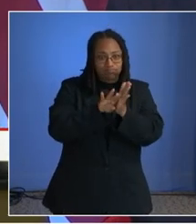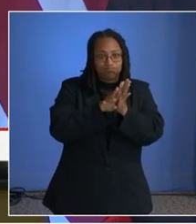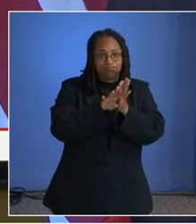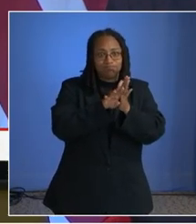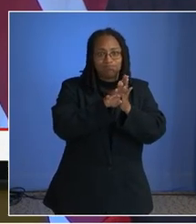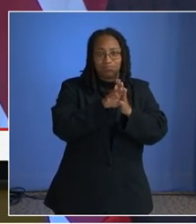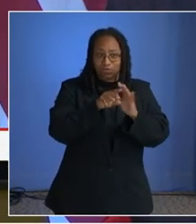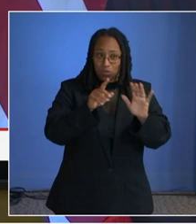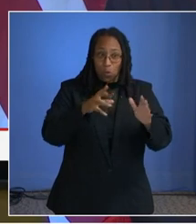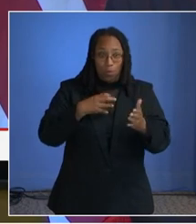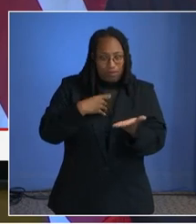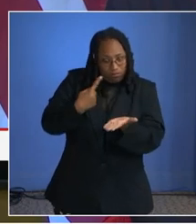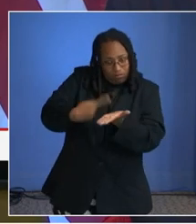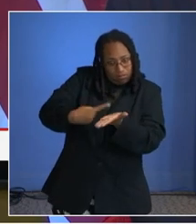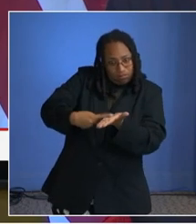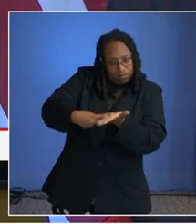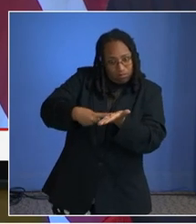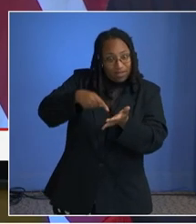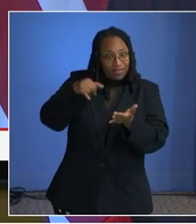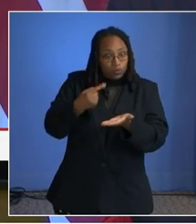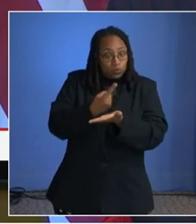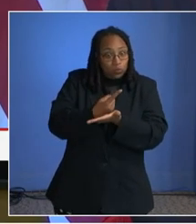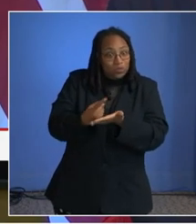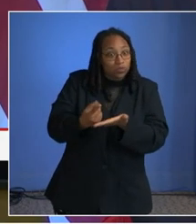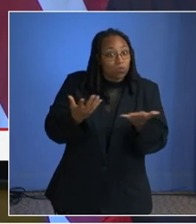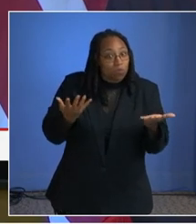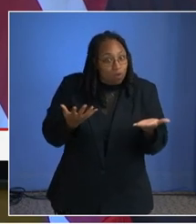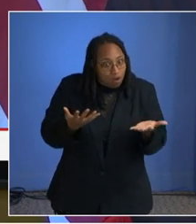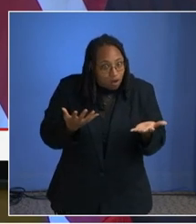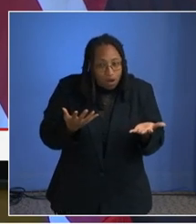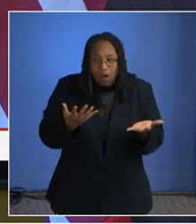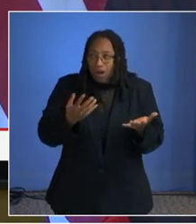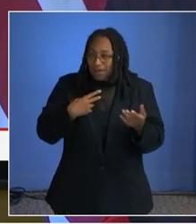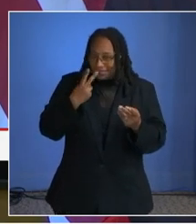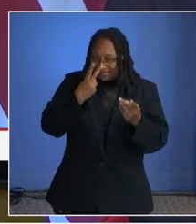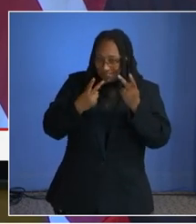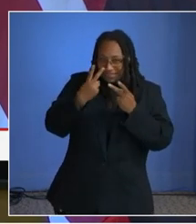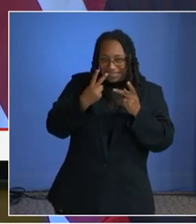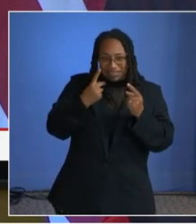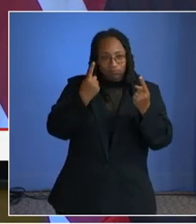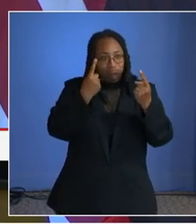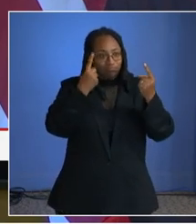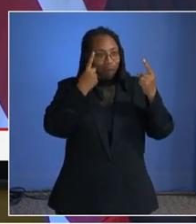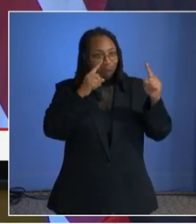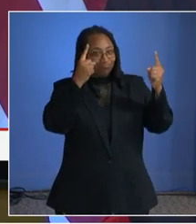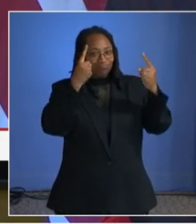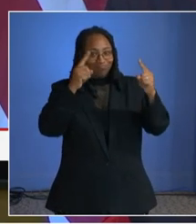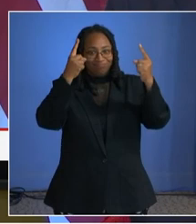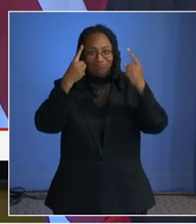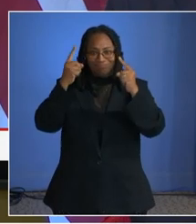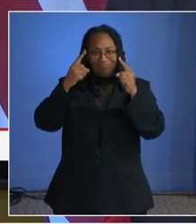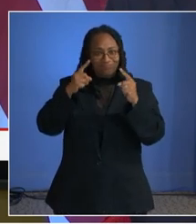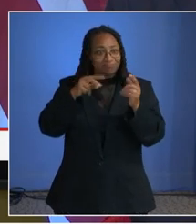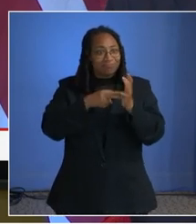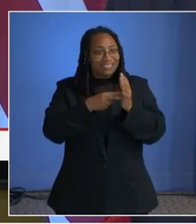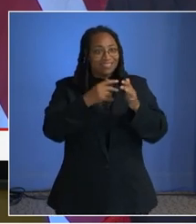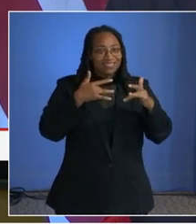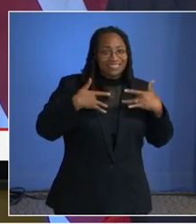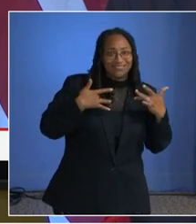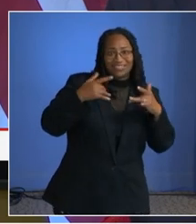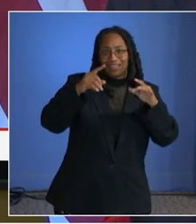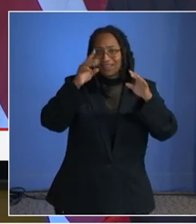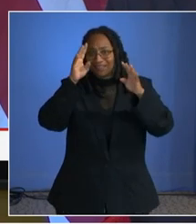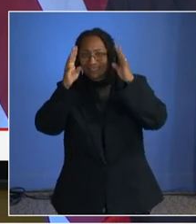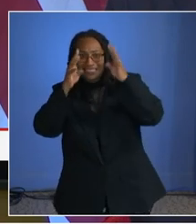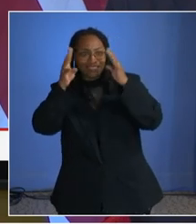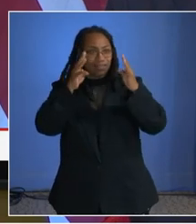big and creatively for the future of our city. So our approved fiscal 24 budget continues to invest